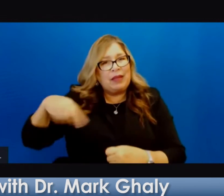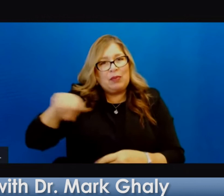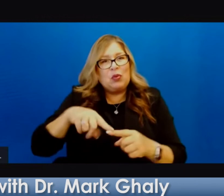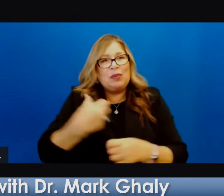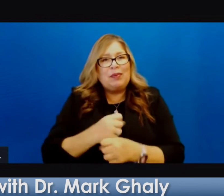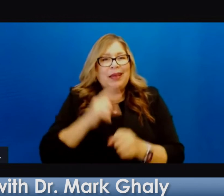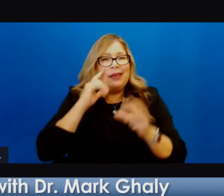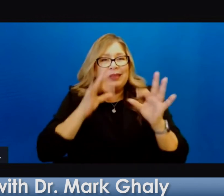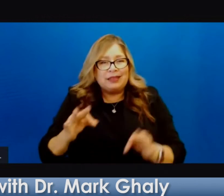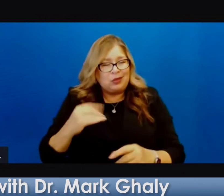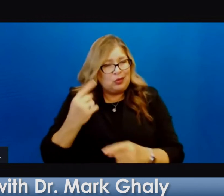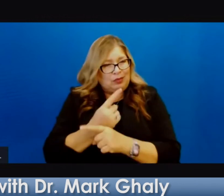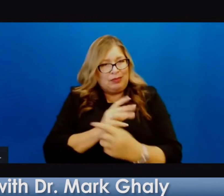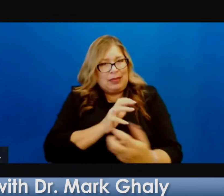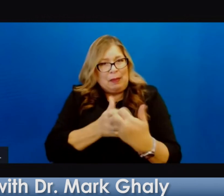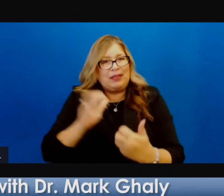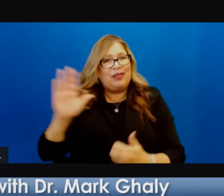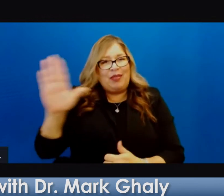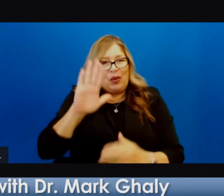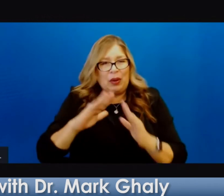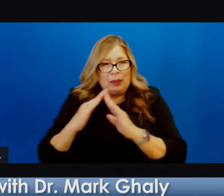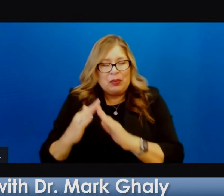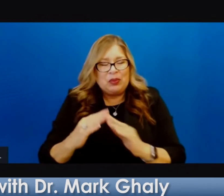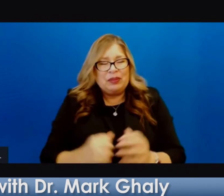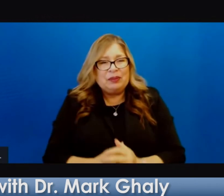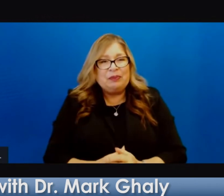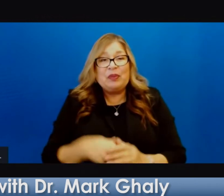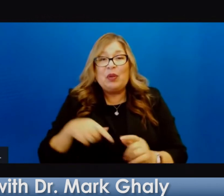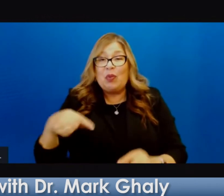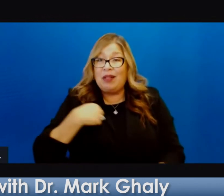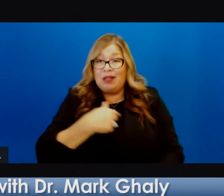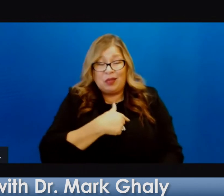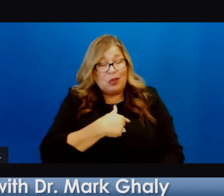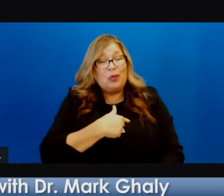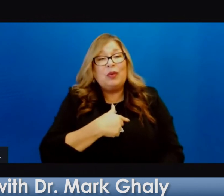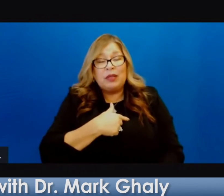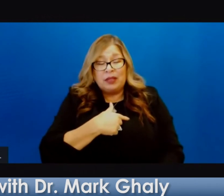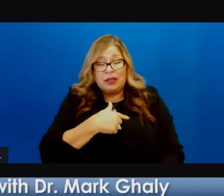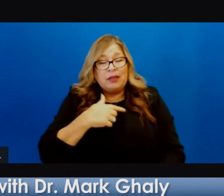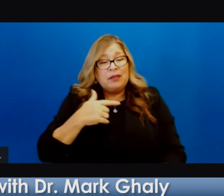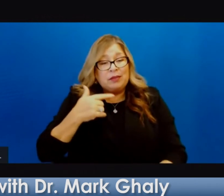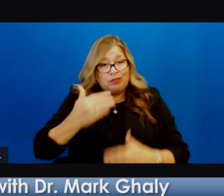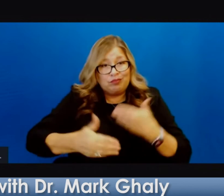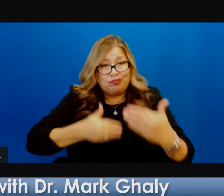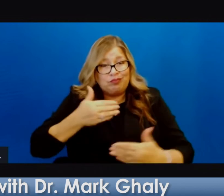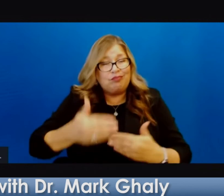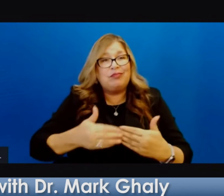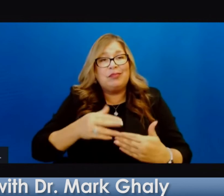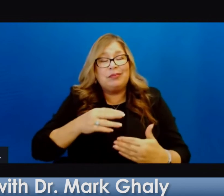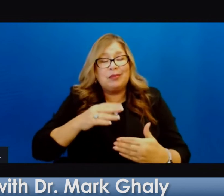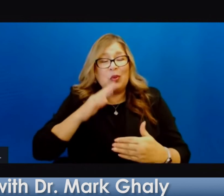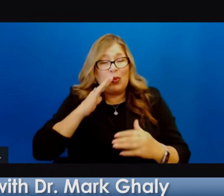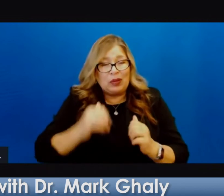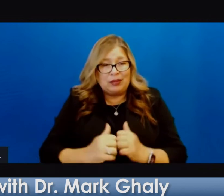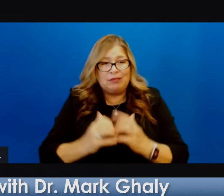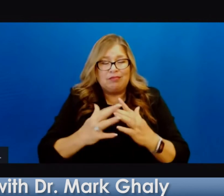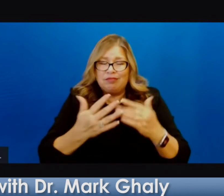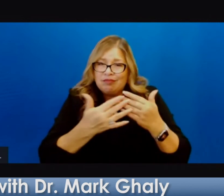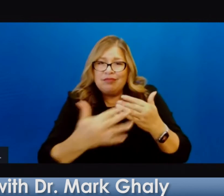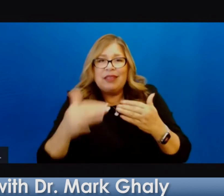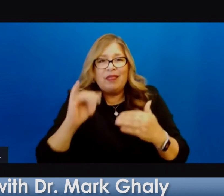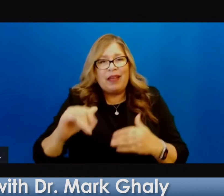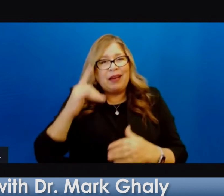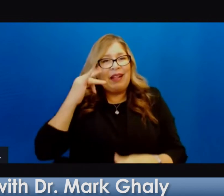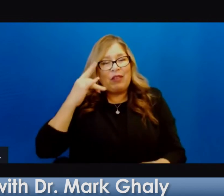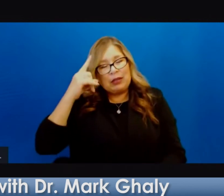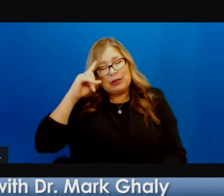communities. And as we continue to approach the implementation of the California Smarter Plan, we will